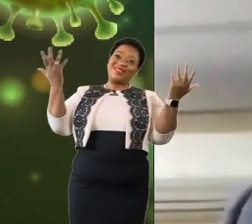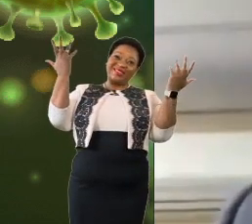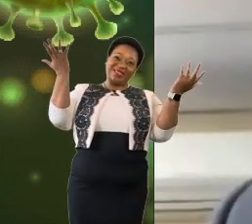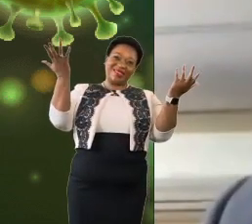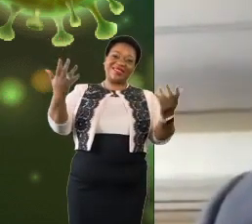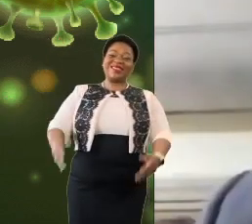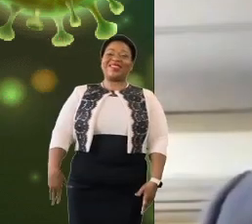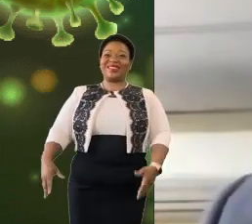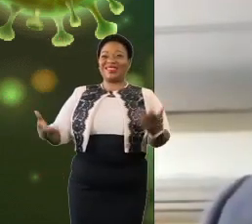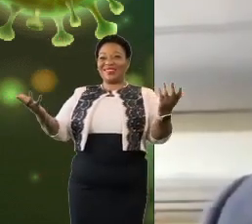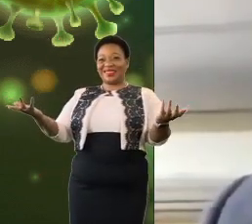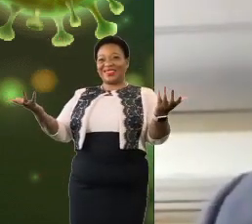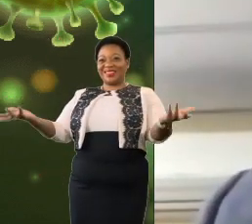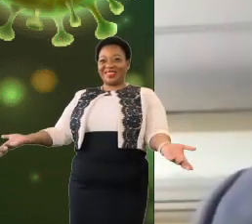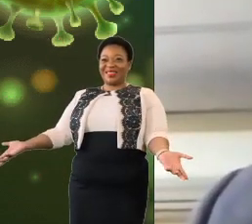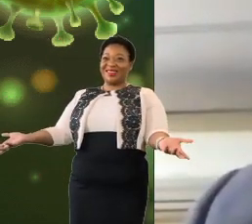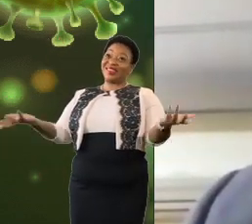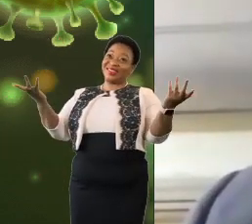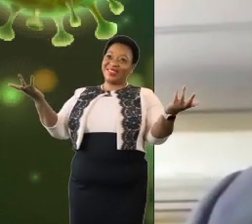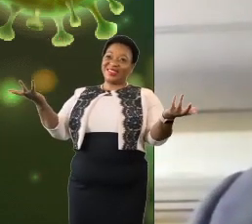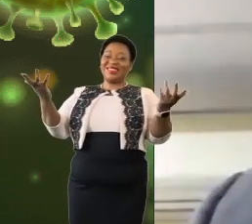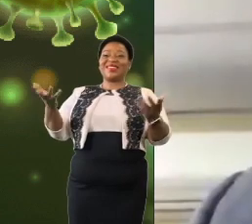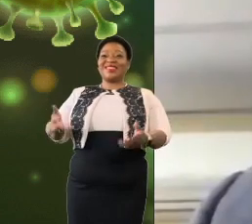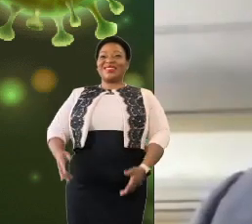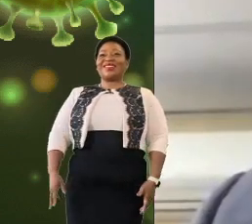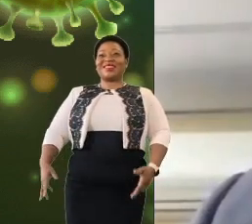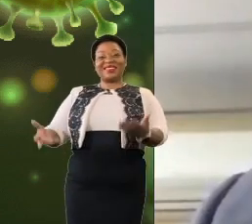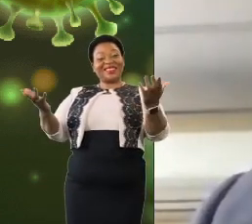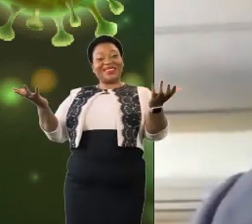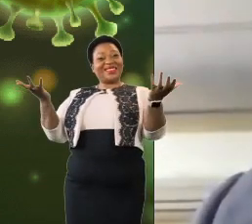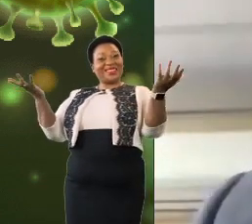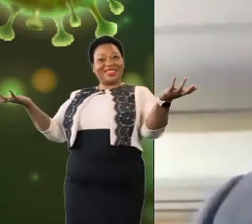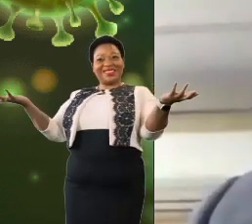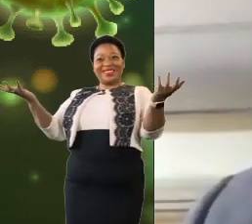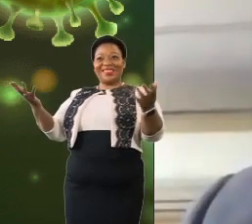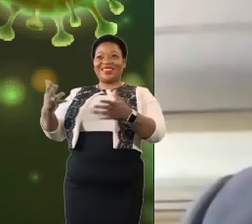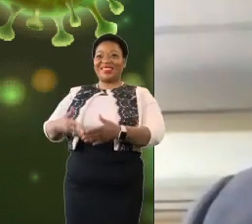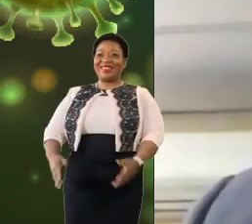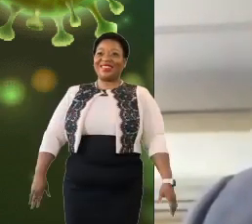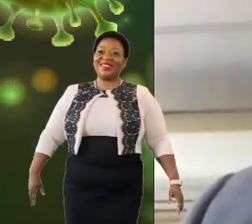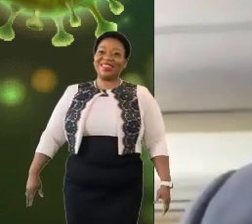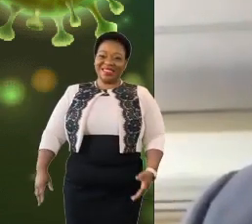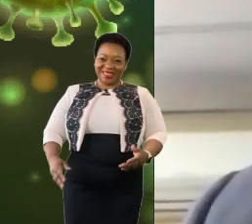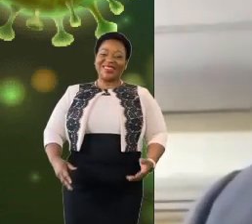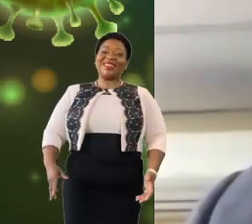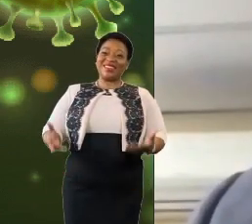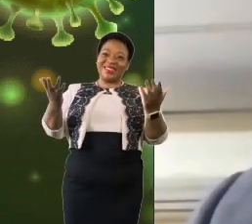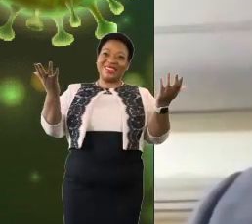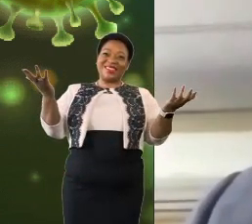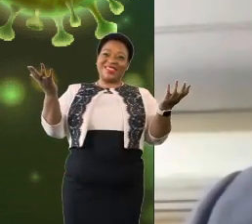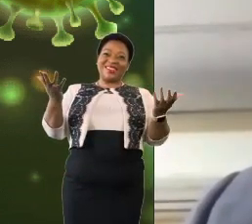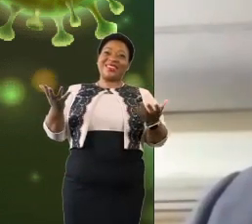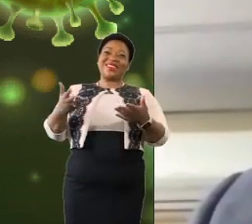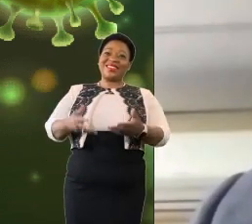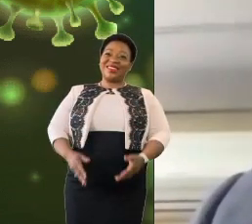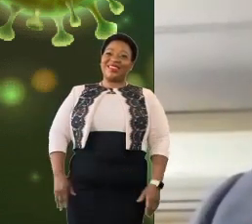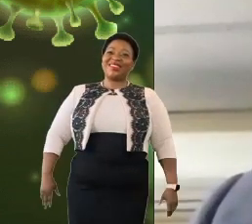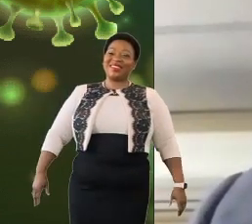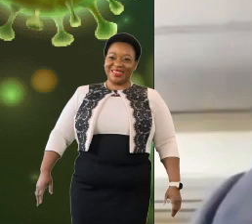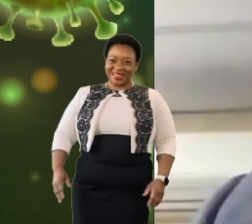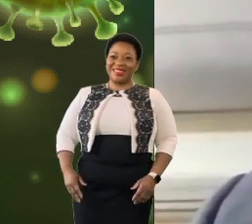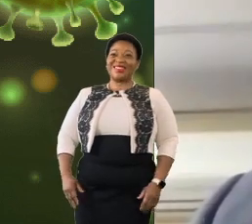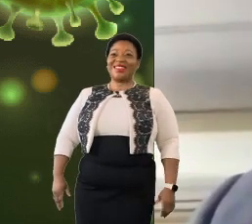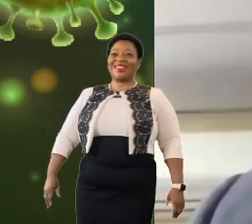if the salary is 10,000 rands and the calculation comes down to 3.4, and the employer says, I'll give this